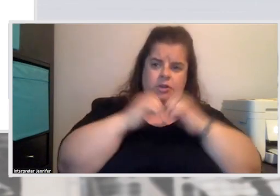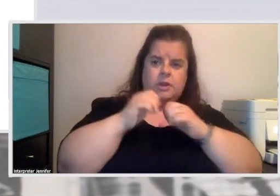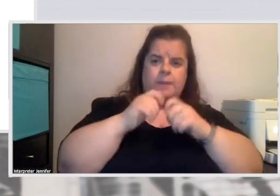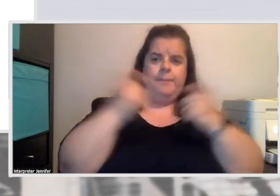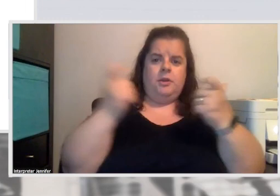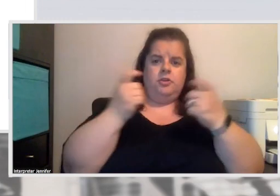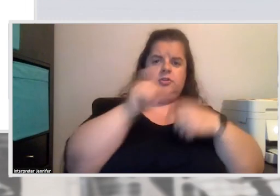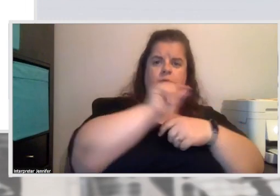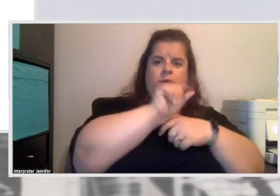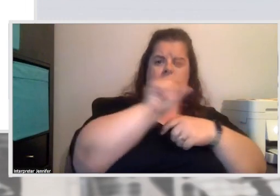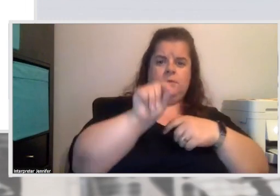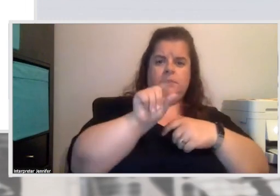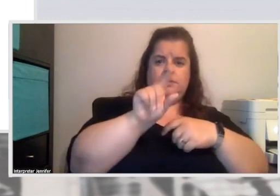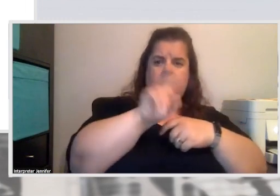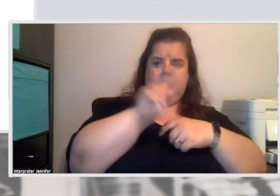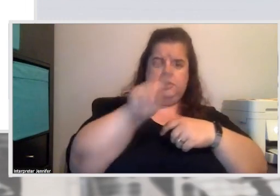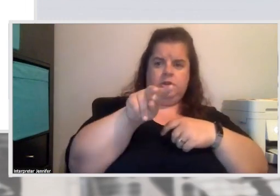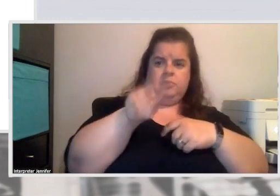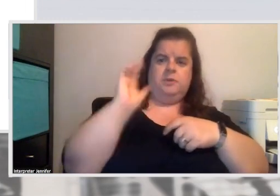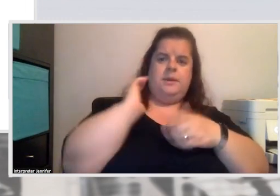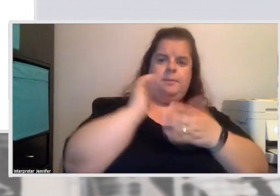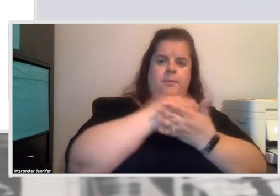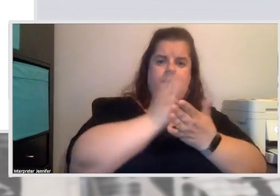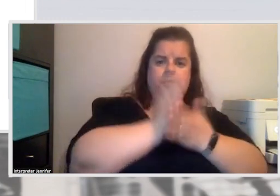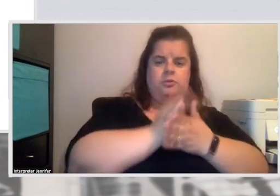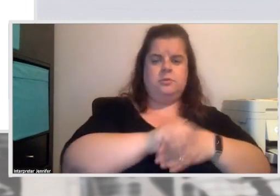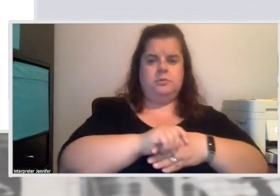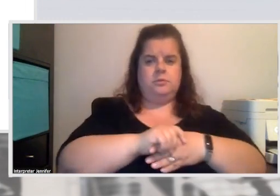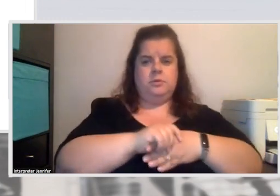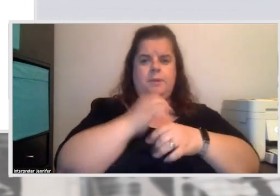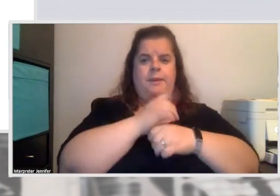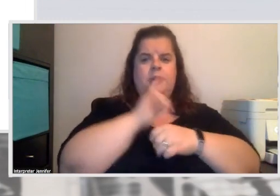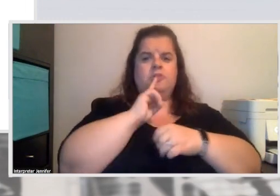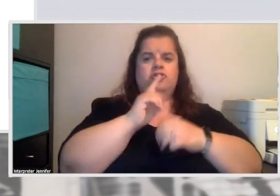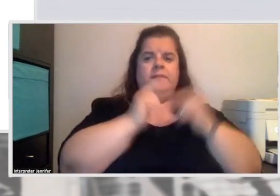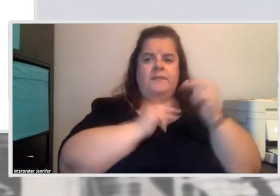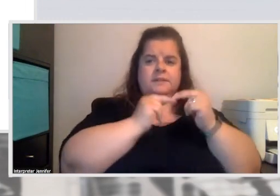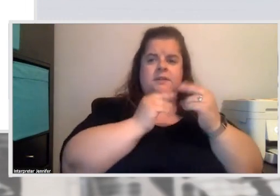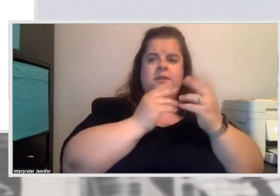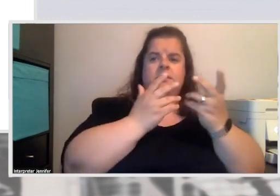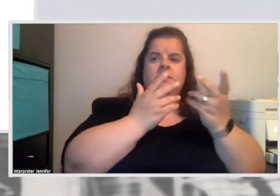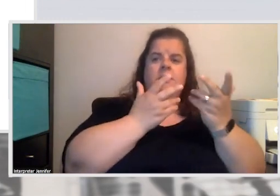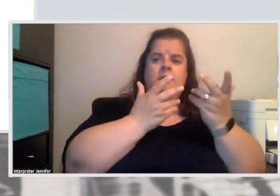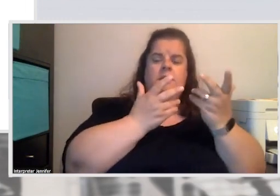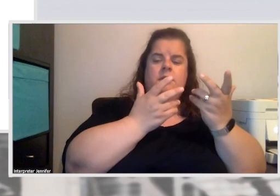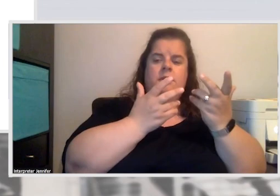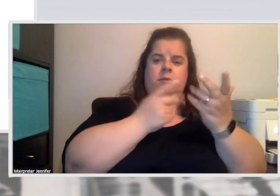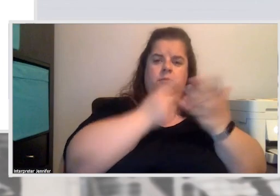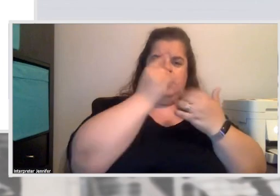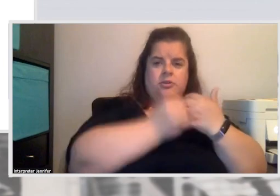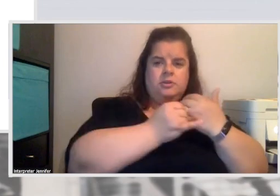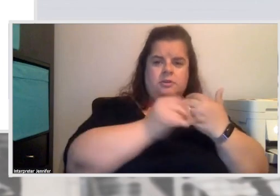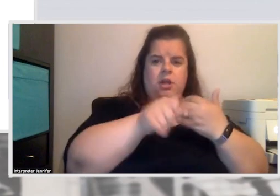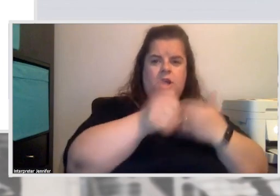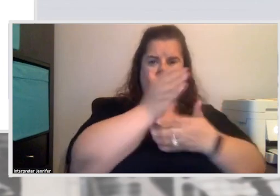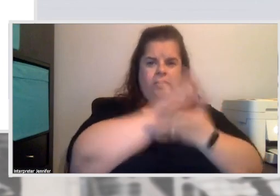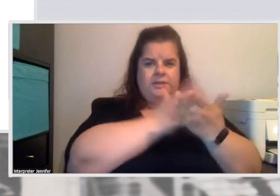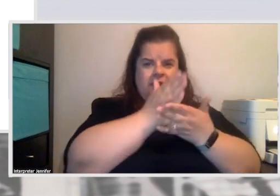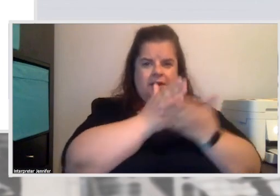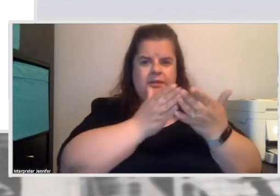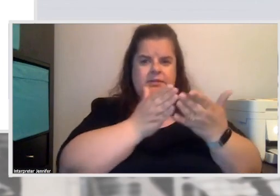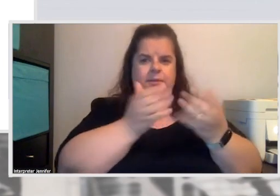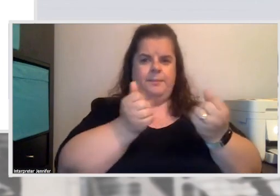budget funds. And we make sure that the facility improvement projects also got pretty well funded. There's some other slices in there that a lot of